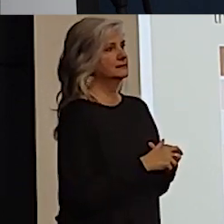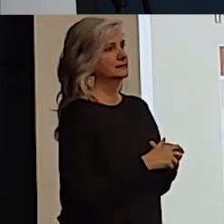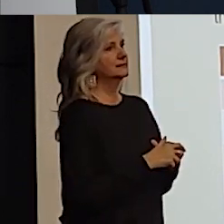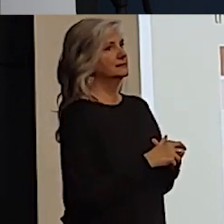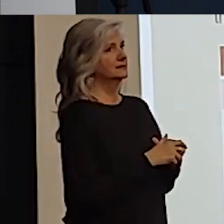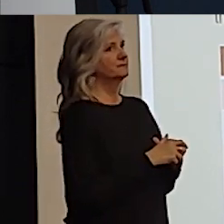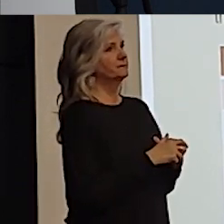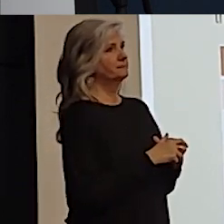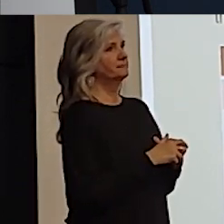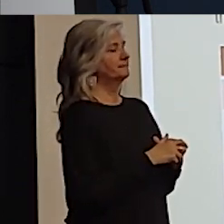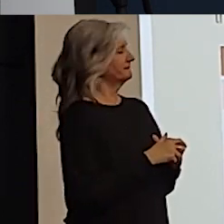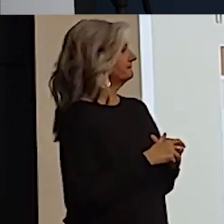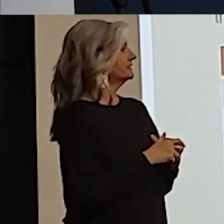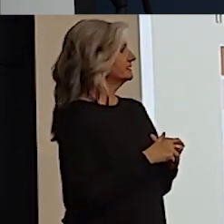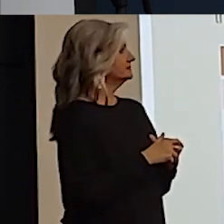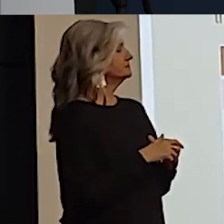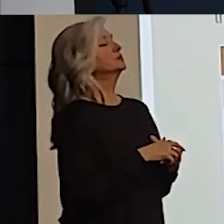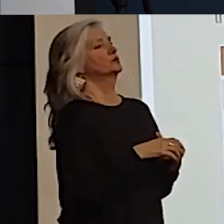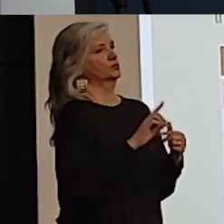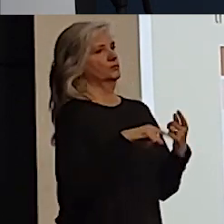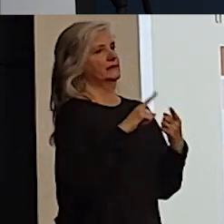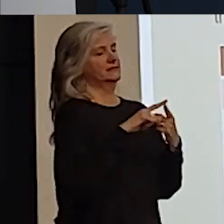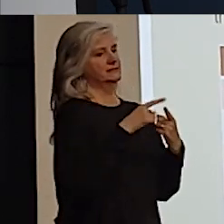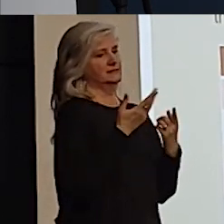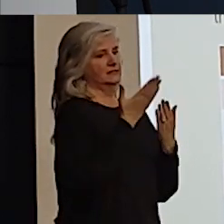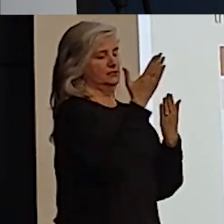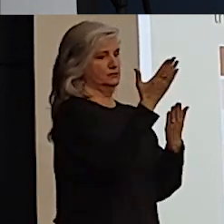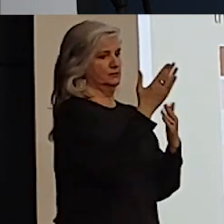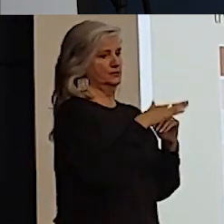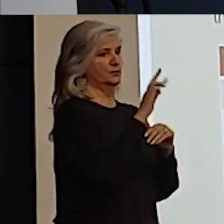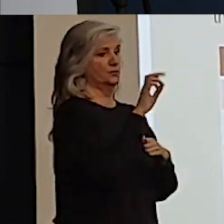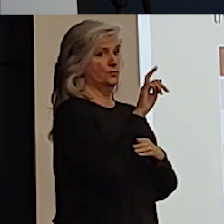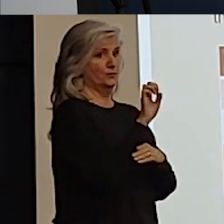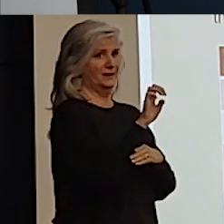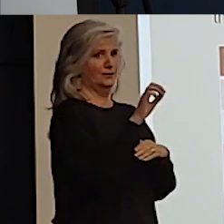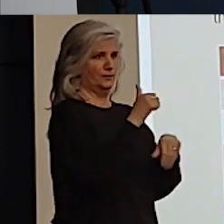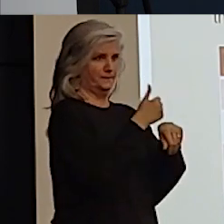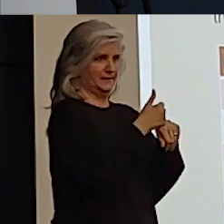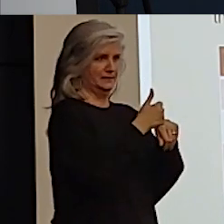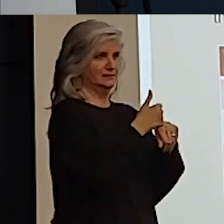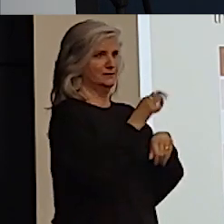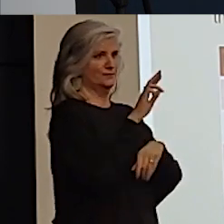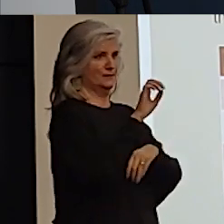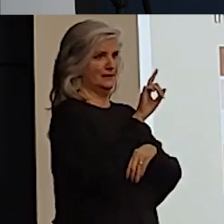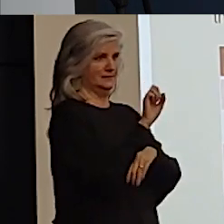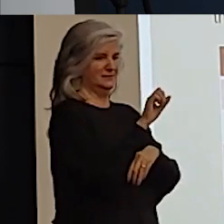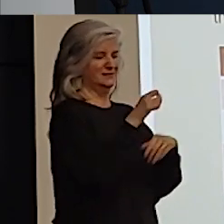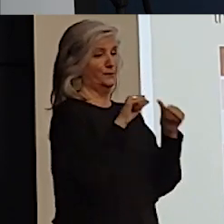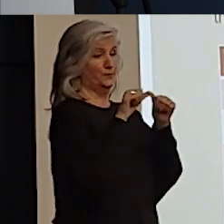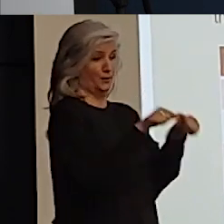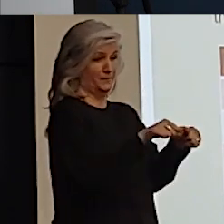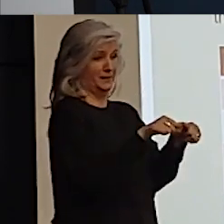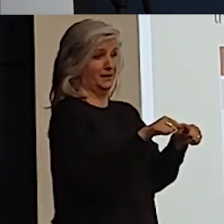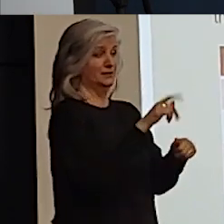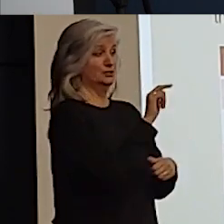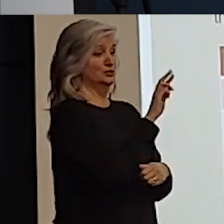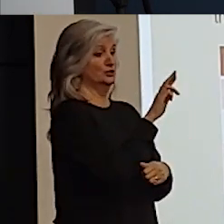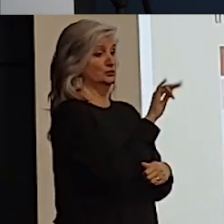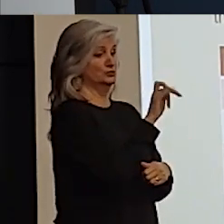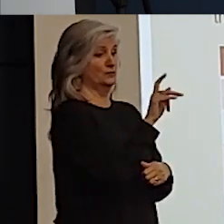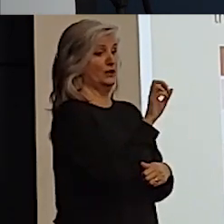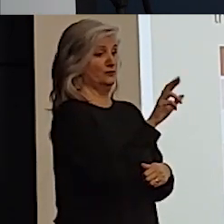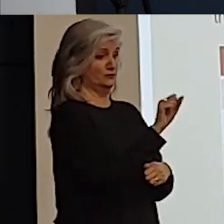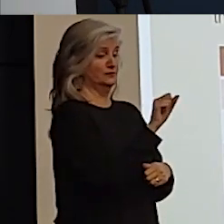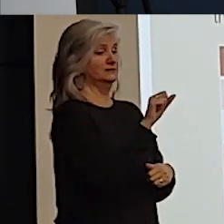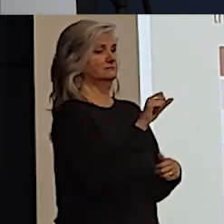it's just an order is issued. And again, the rate case deals with those base rates, which are permanent in nature. Those tracker proceedings deal with